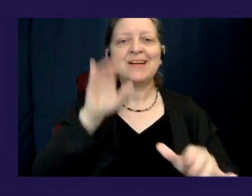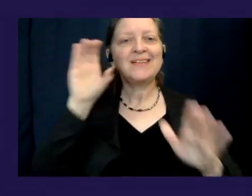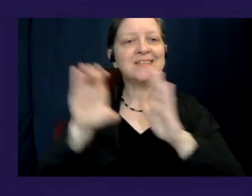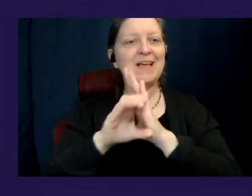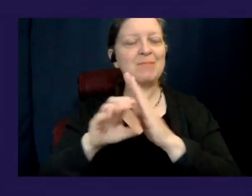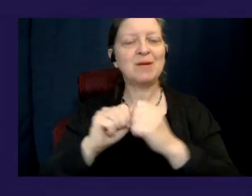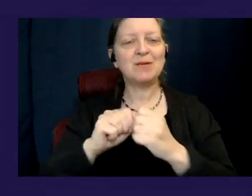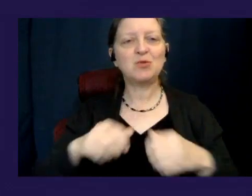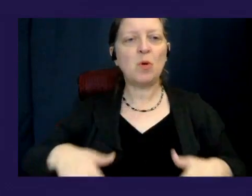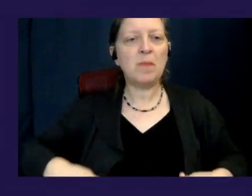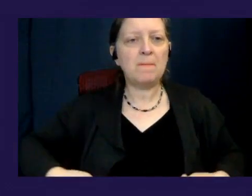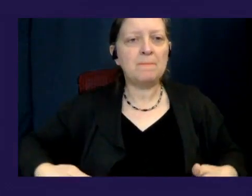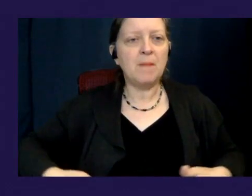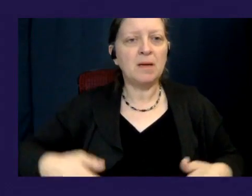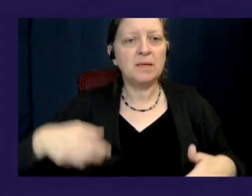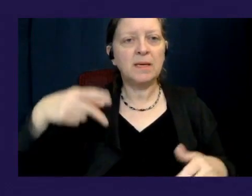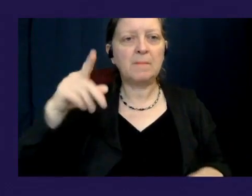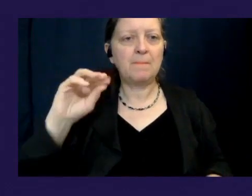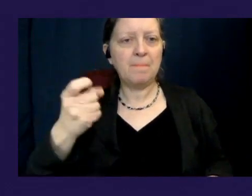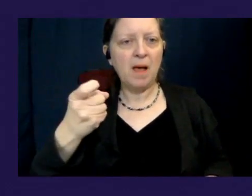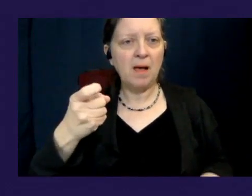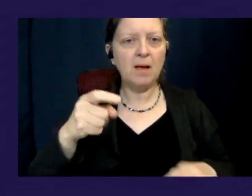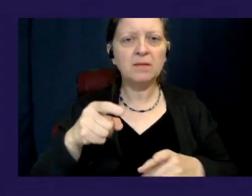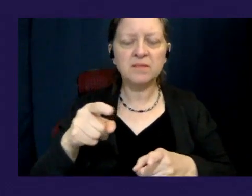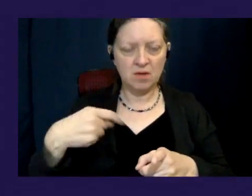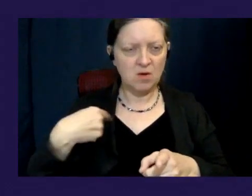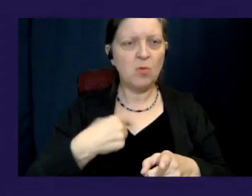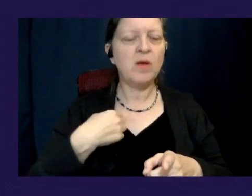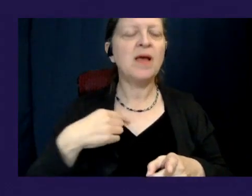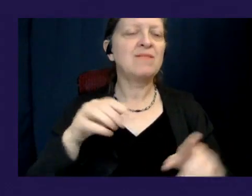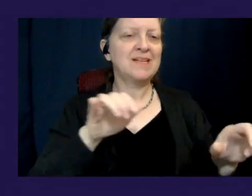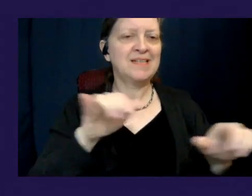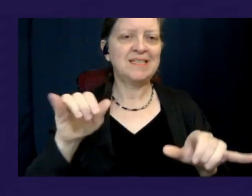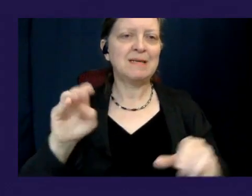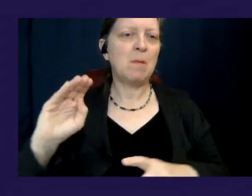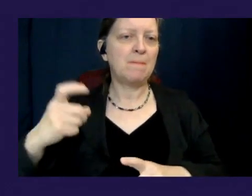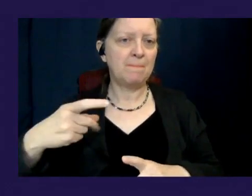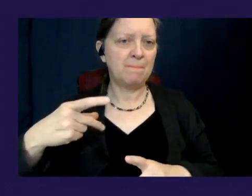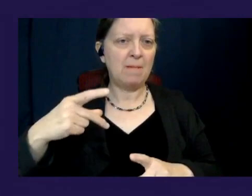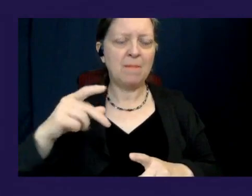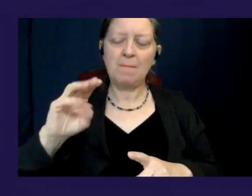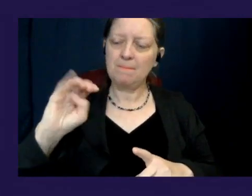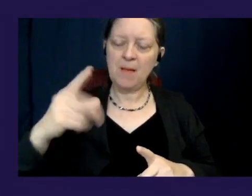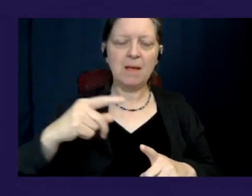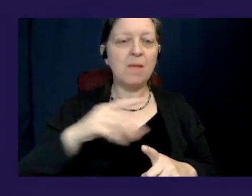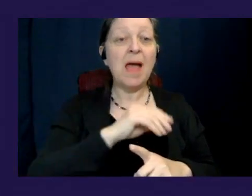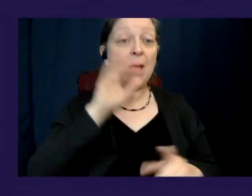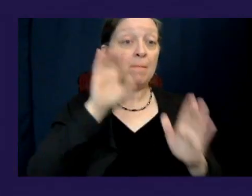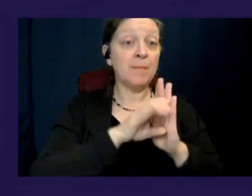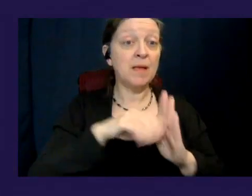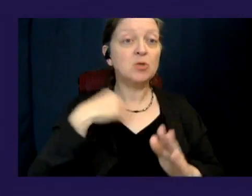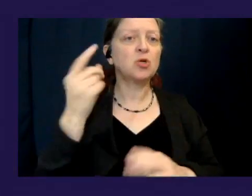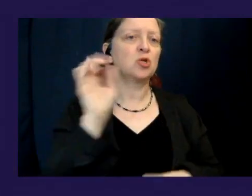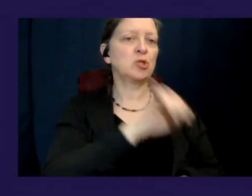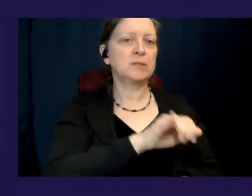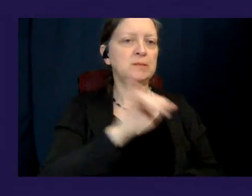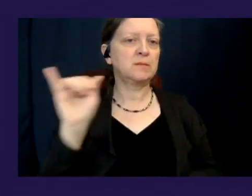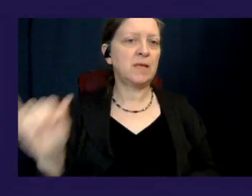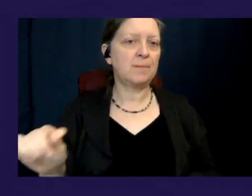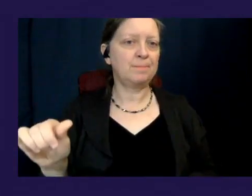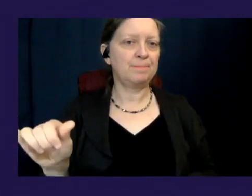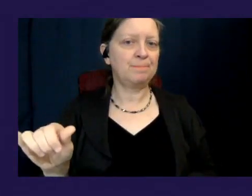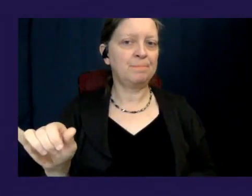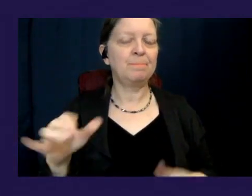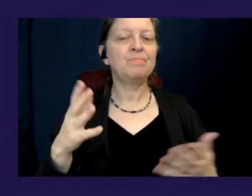out for monkeypox. We've got it mapped, and it looks exactly the same. So in the panels, so I'm going to have to finish